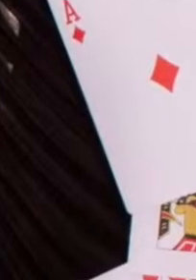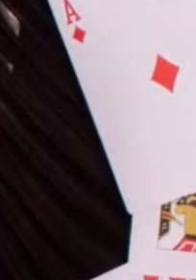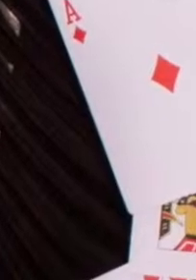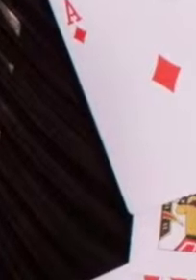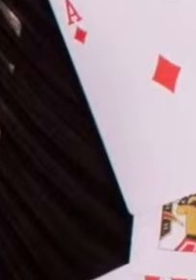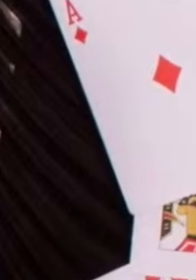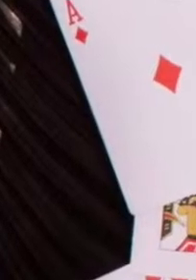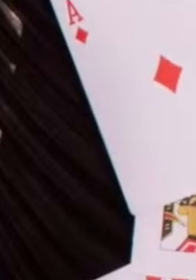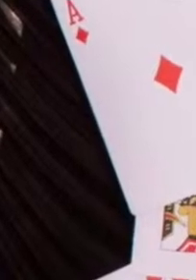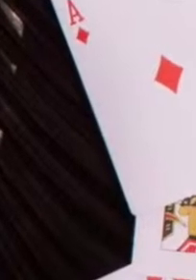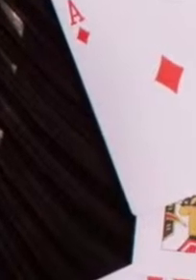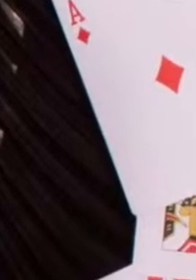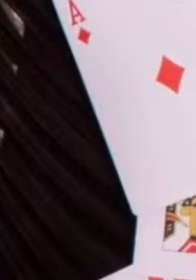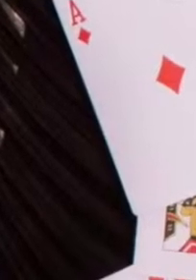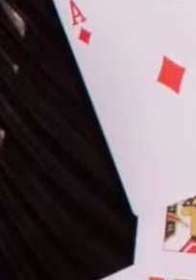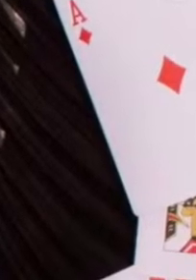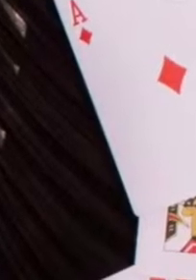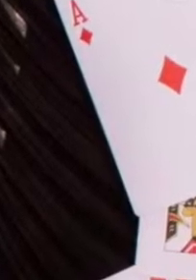arcade. Curfews at